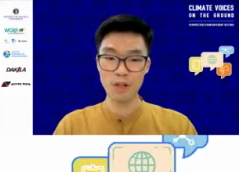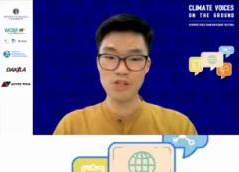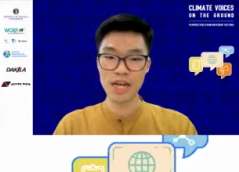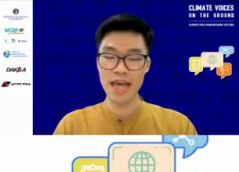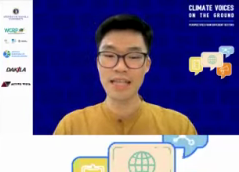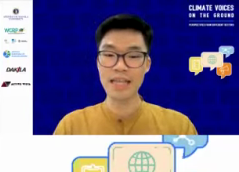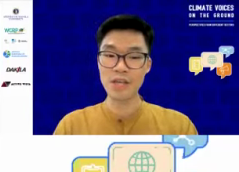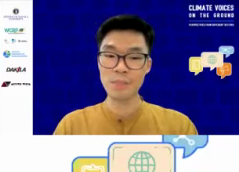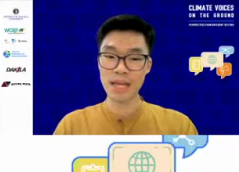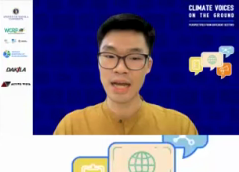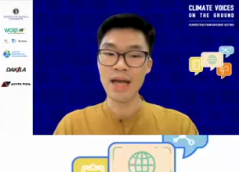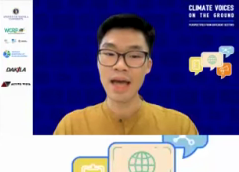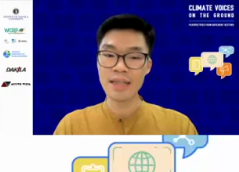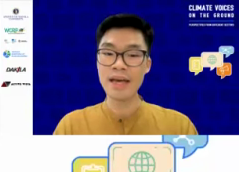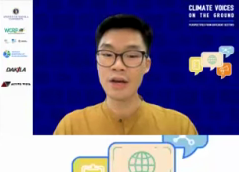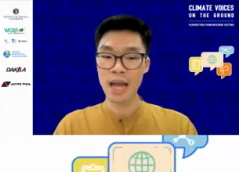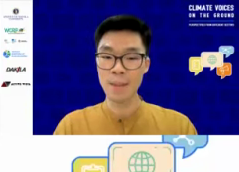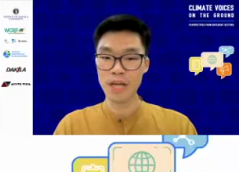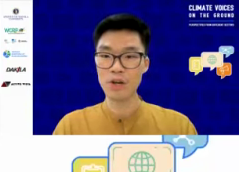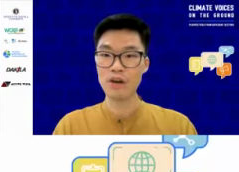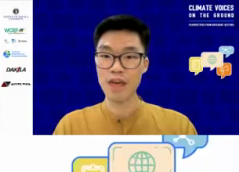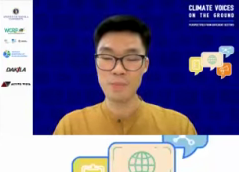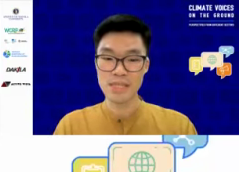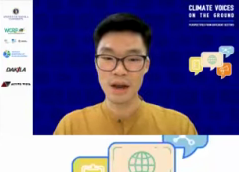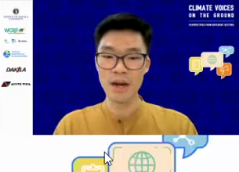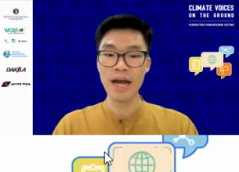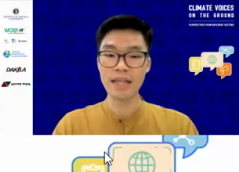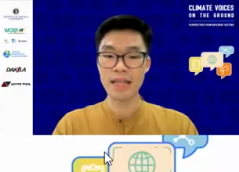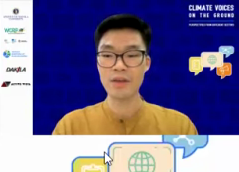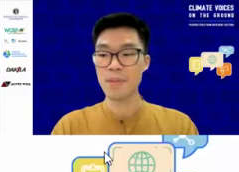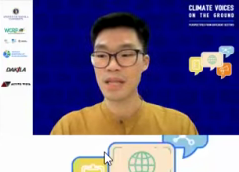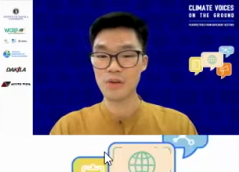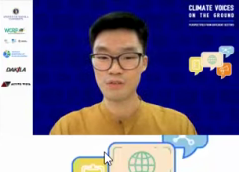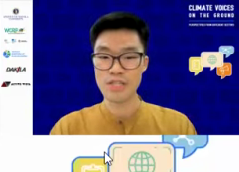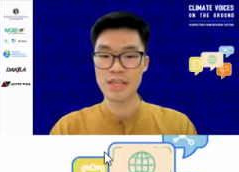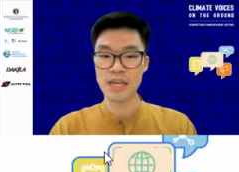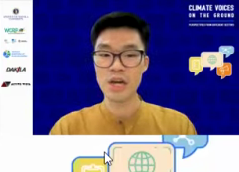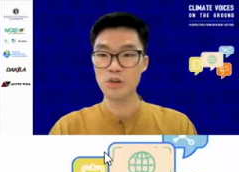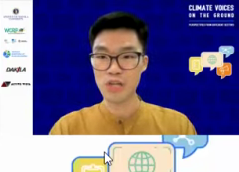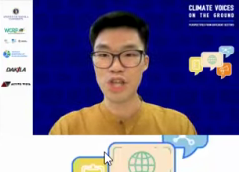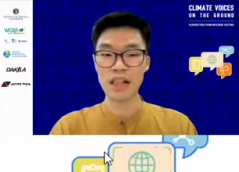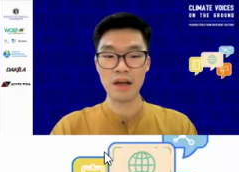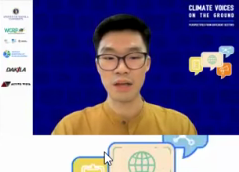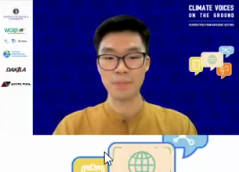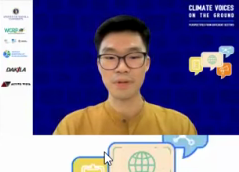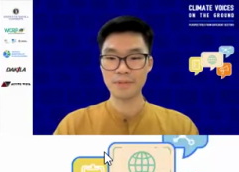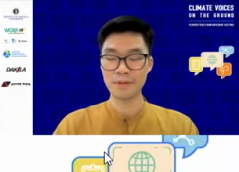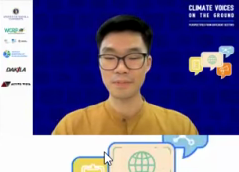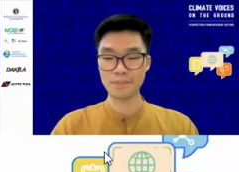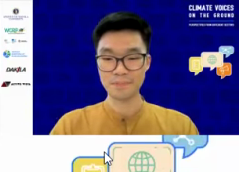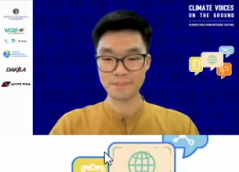and Anthropology at the Ateneo de Manila and a collaborator of the MCR Ateneo de Manila University Regional